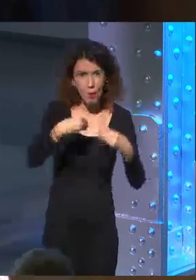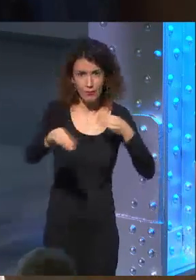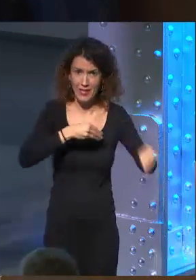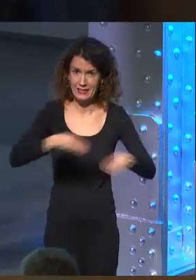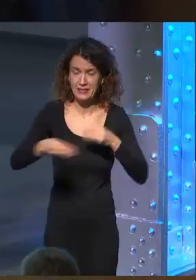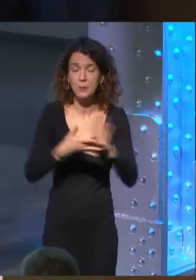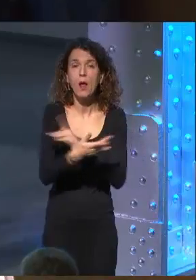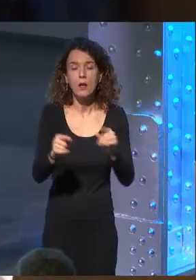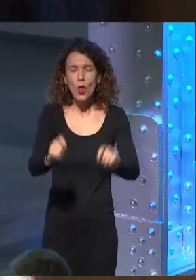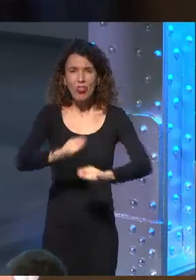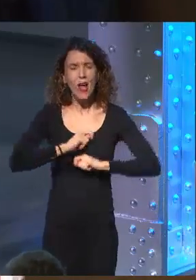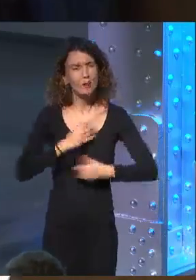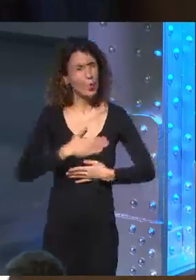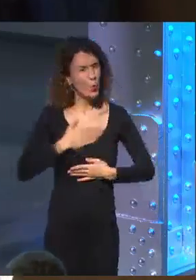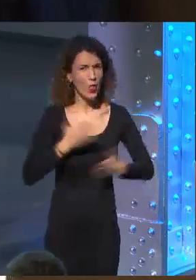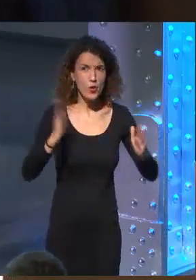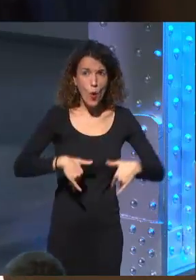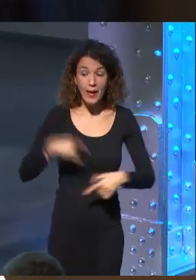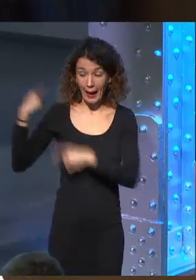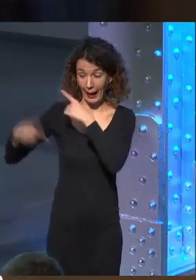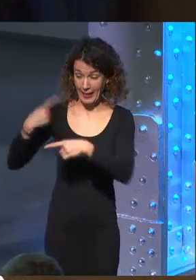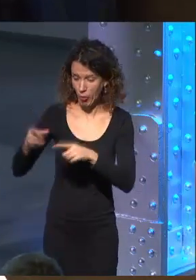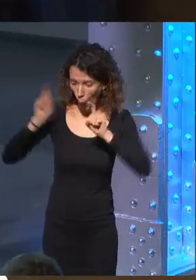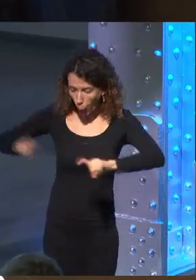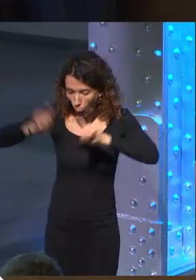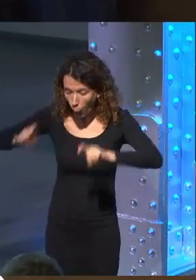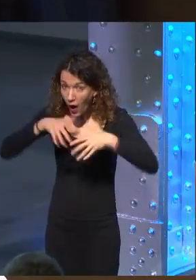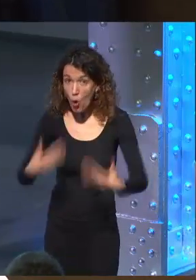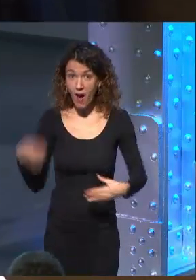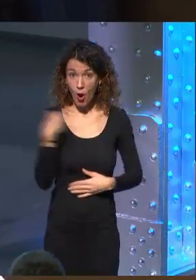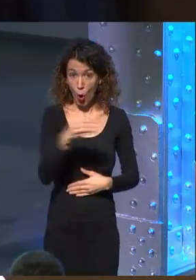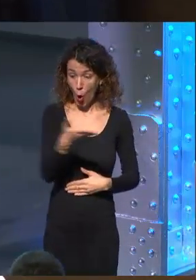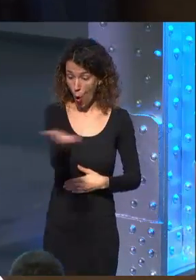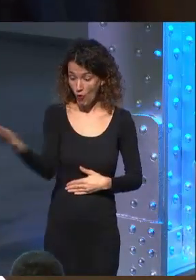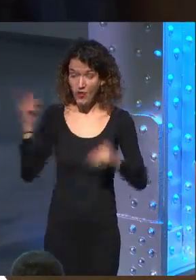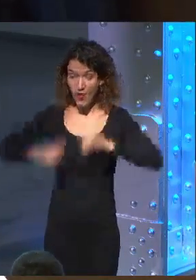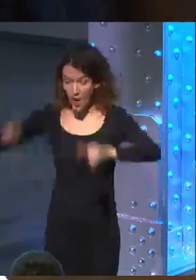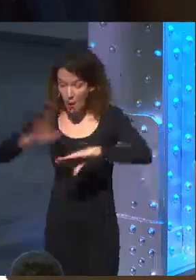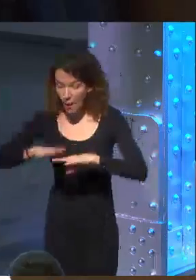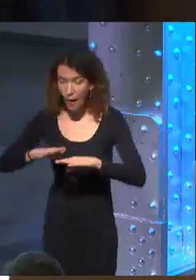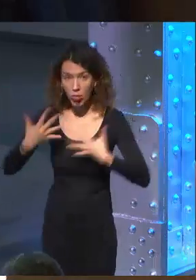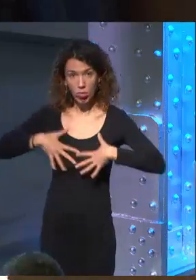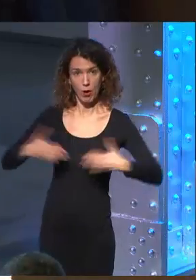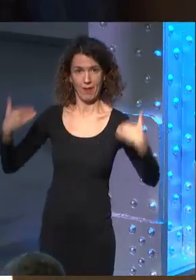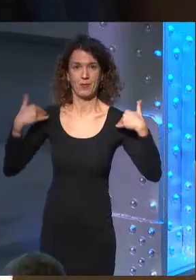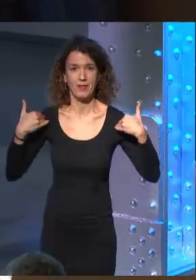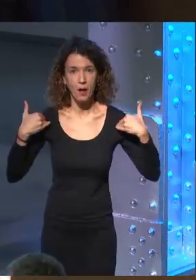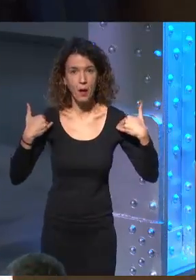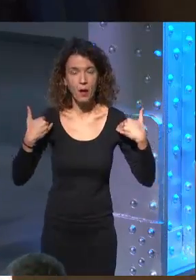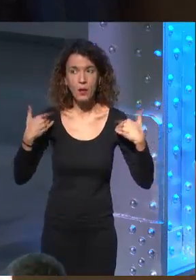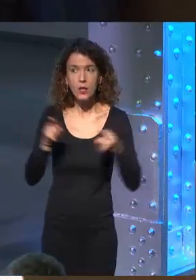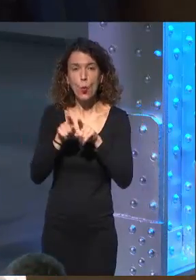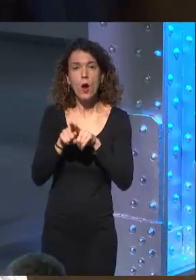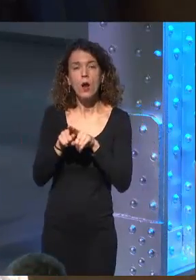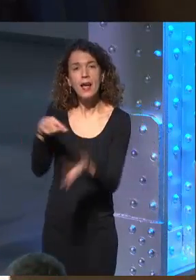balls at the field. So that flexibility is the one that makes us uncomfortable, so to speak.